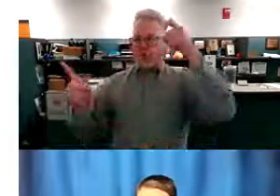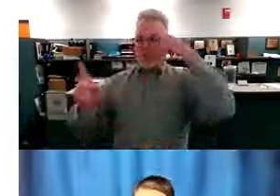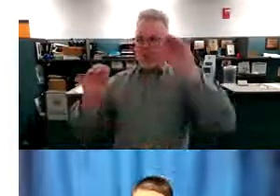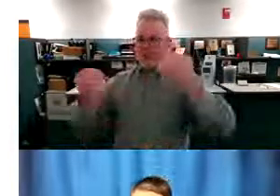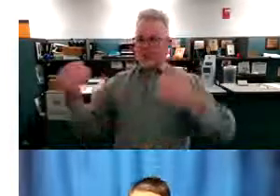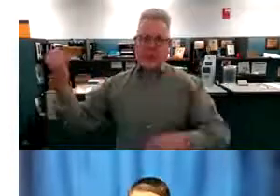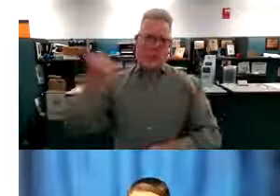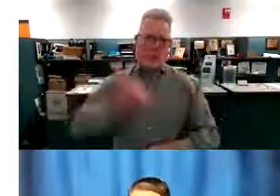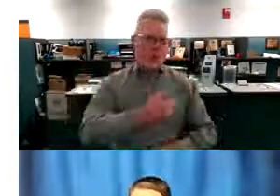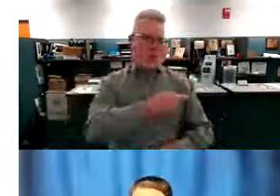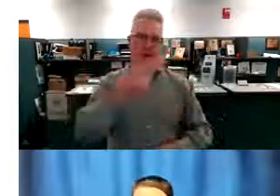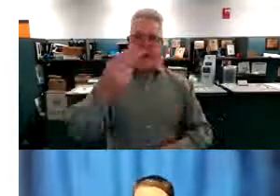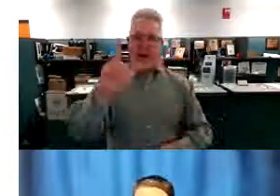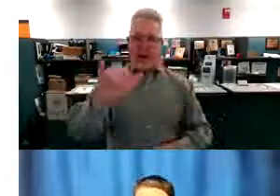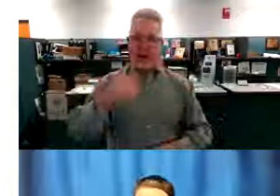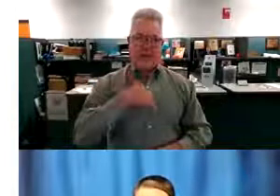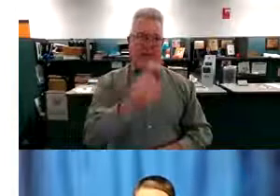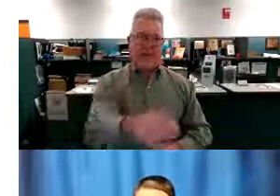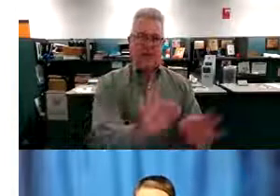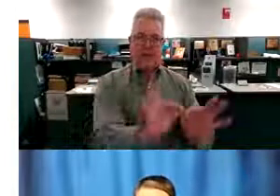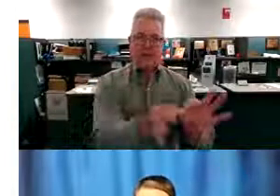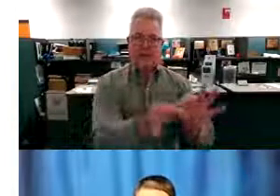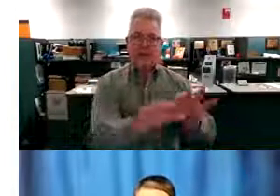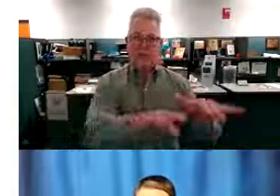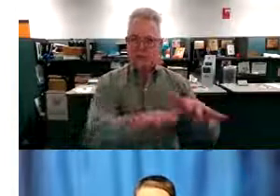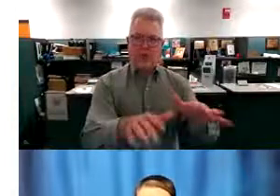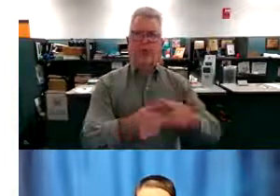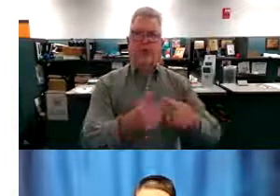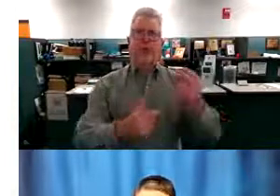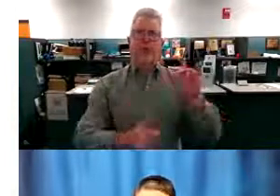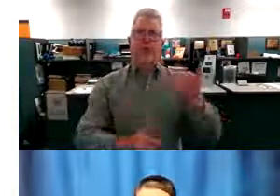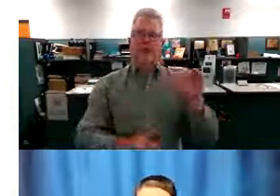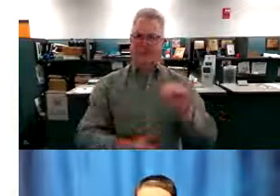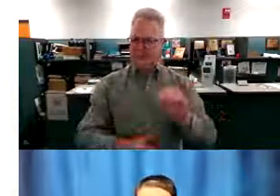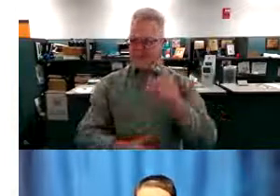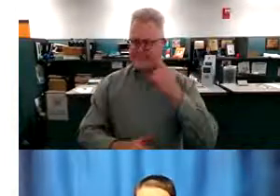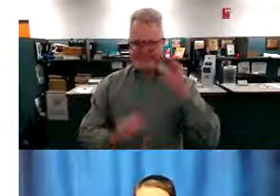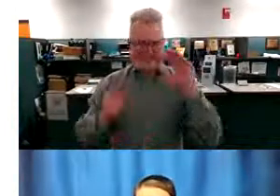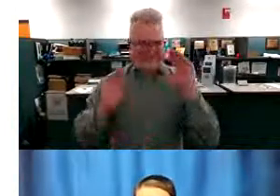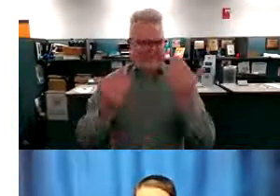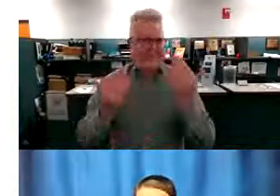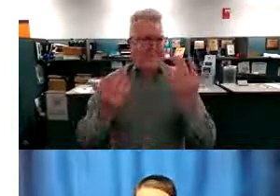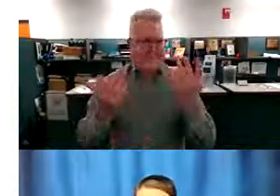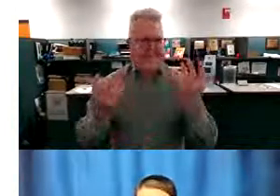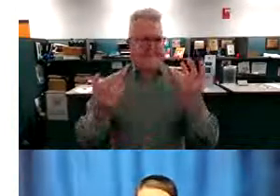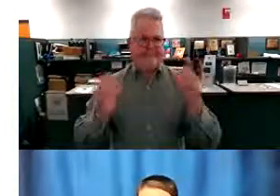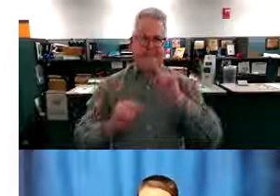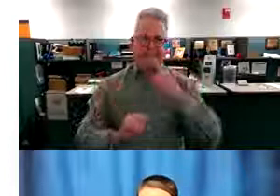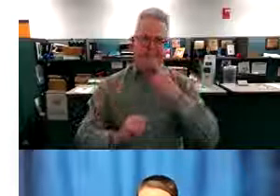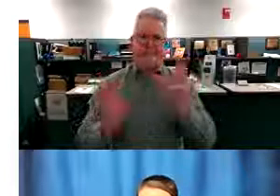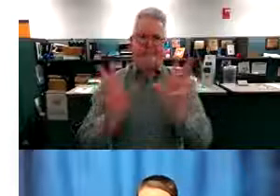20, there was the office called Holly and said, well, we're going to need interpreters. And Holly was saying,